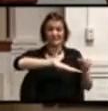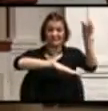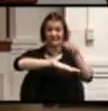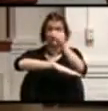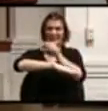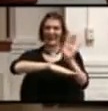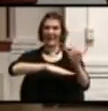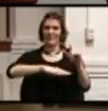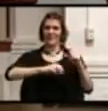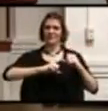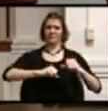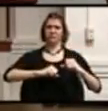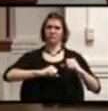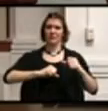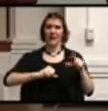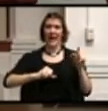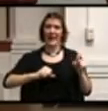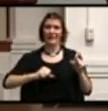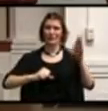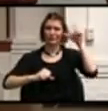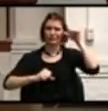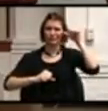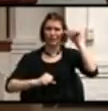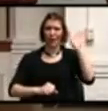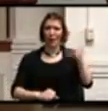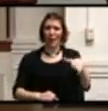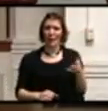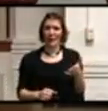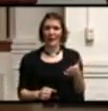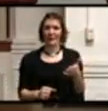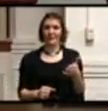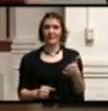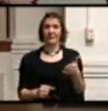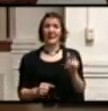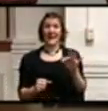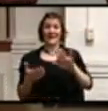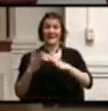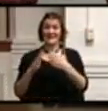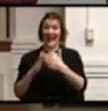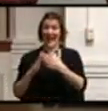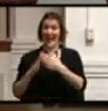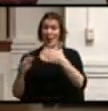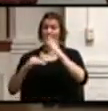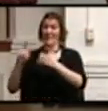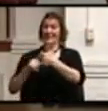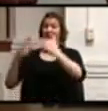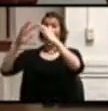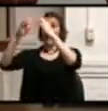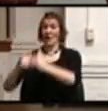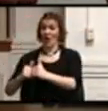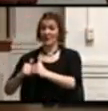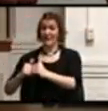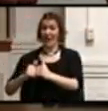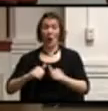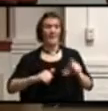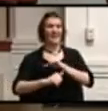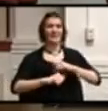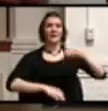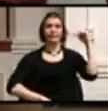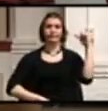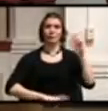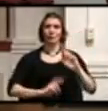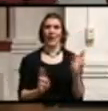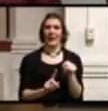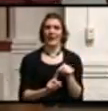facility has to be able to stand up if the town hall falls down, to put it pretty